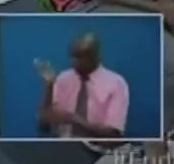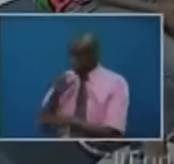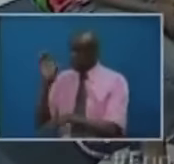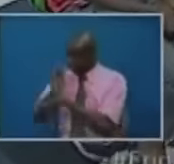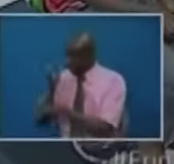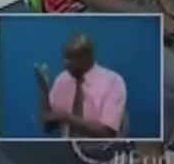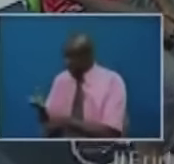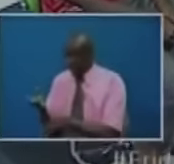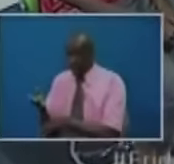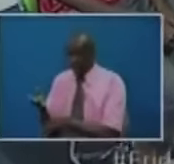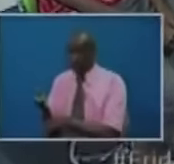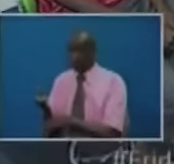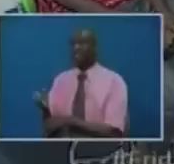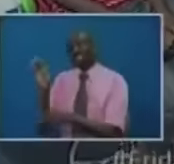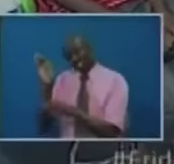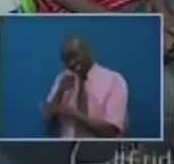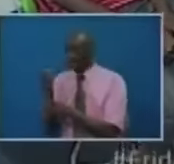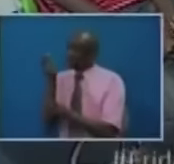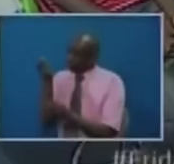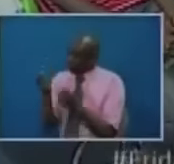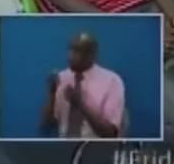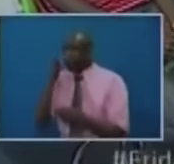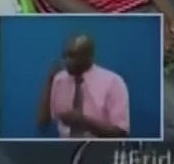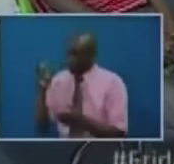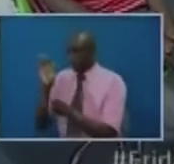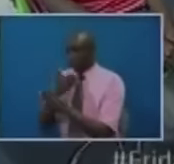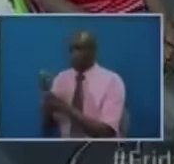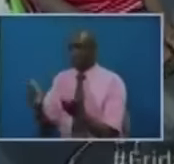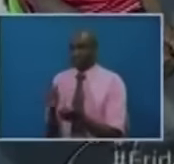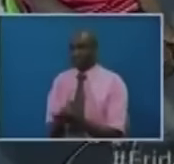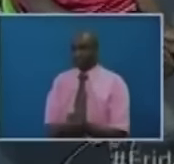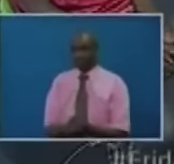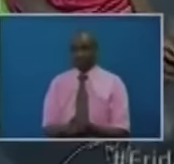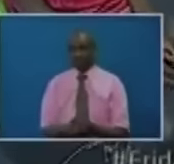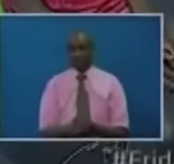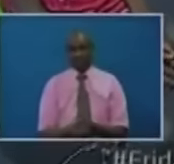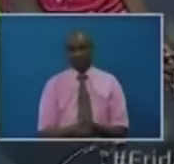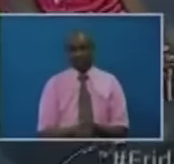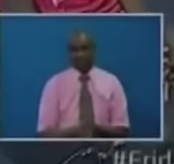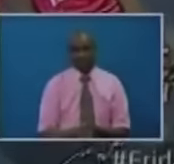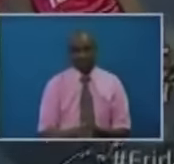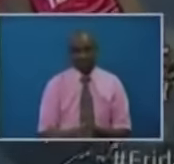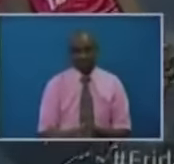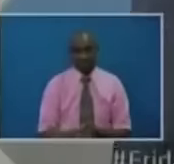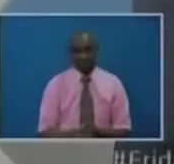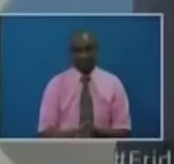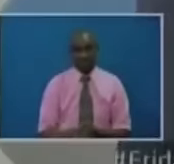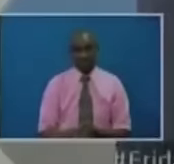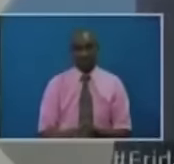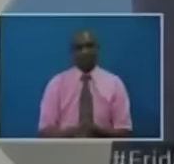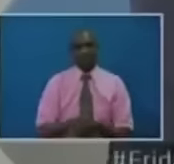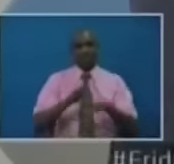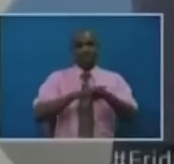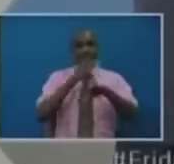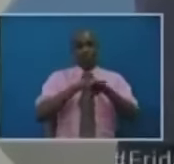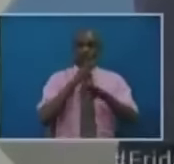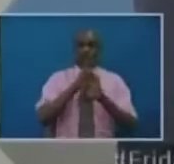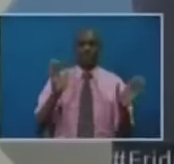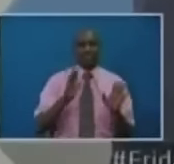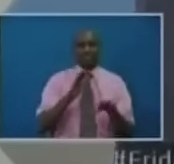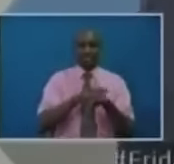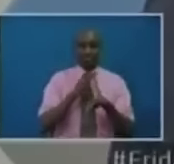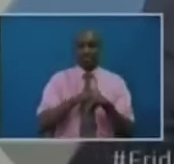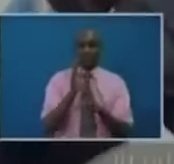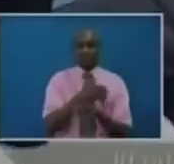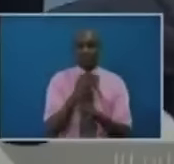sure. Everywhere. Just sing something. Just one of the best lines. Mokinyoro, mokinyoro, shalyondo